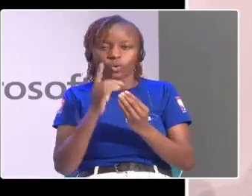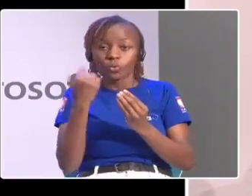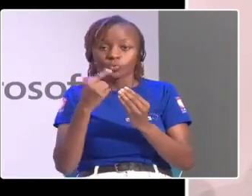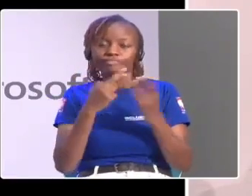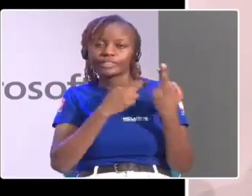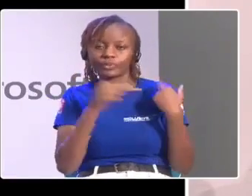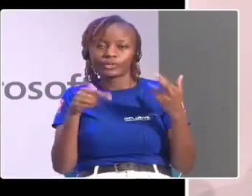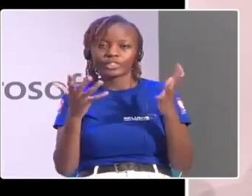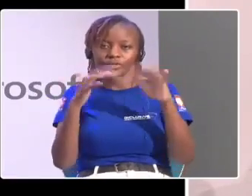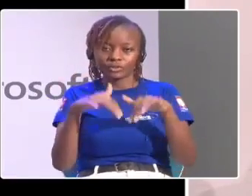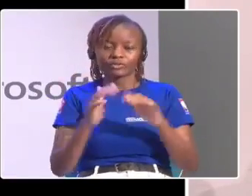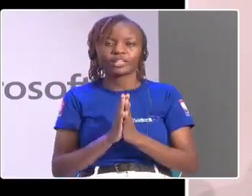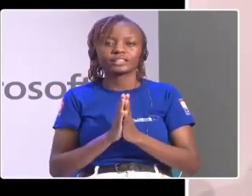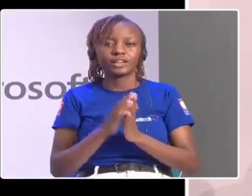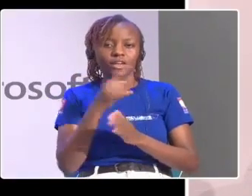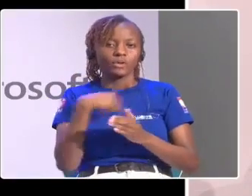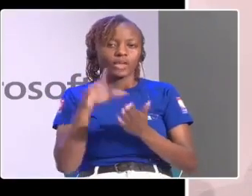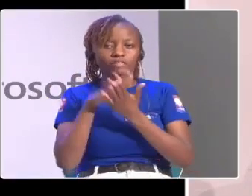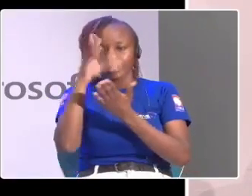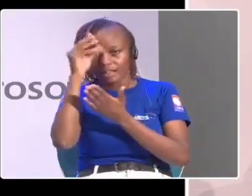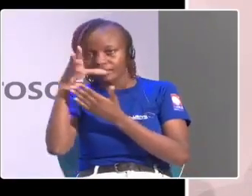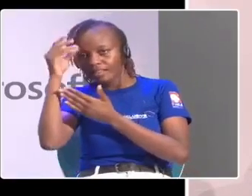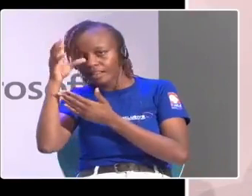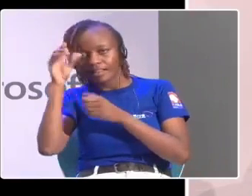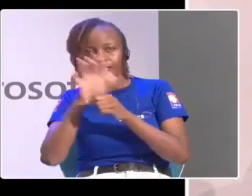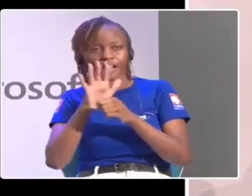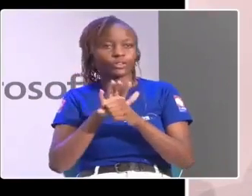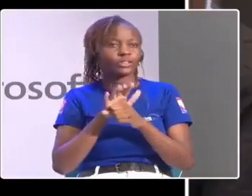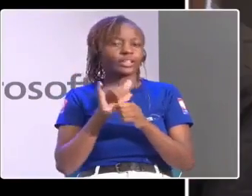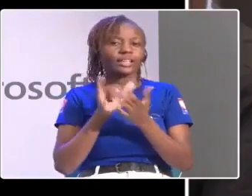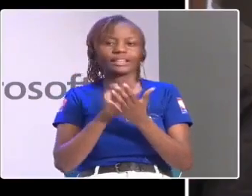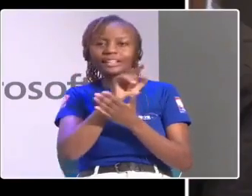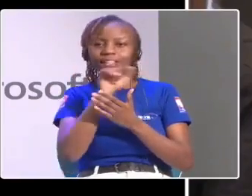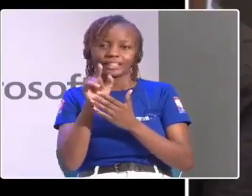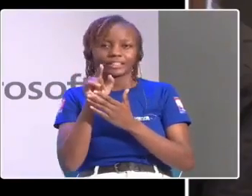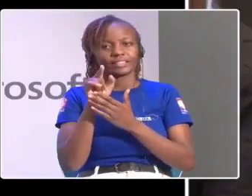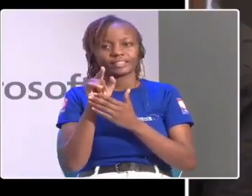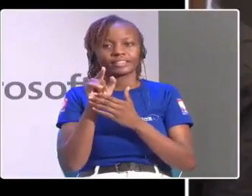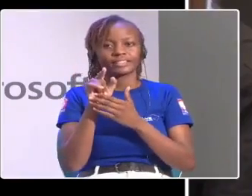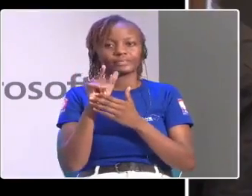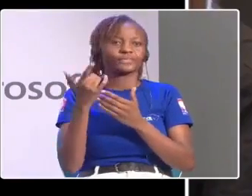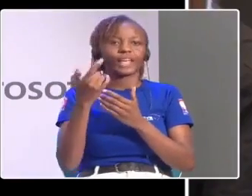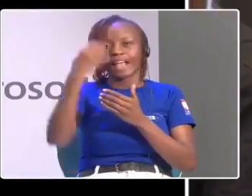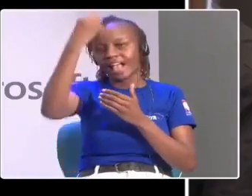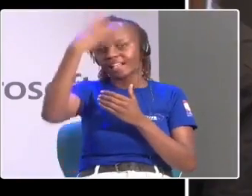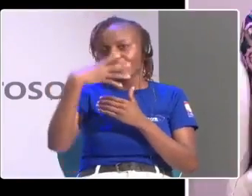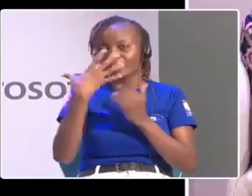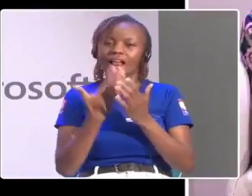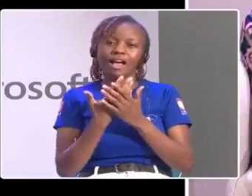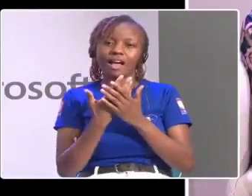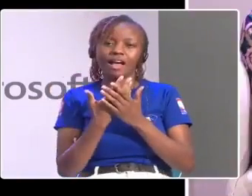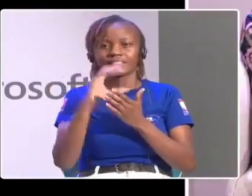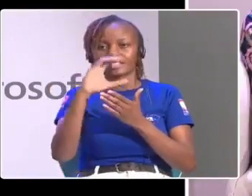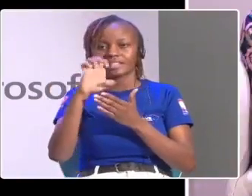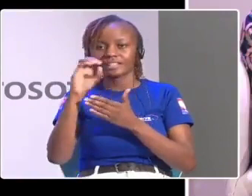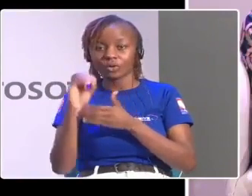And I'll steal a line from Michal when she talks about being the proud CEO of Access Israel, and I'll say I'm